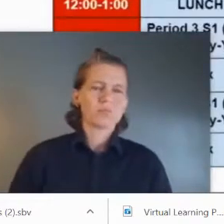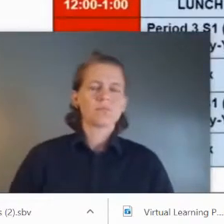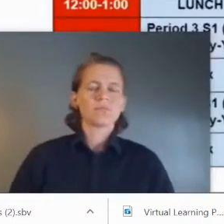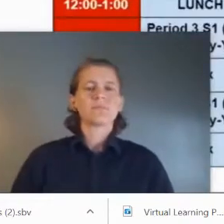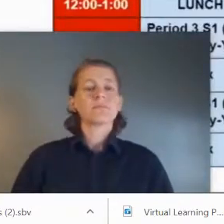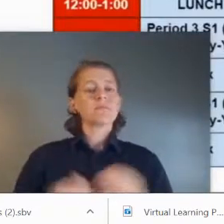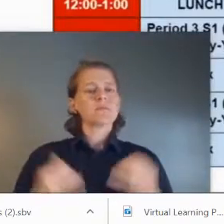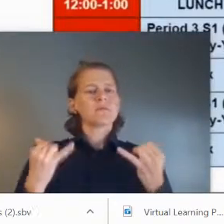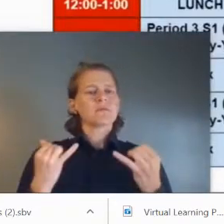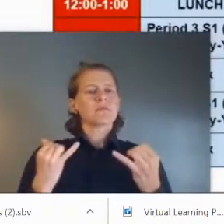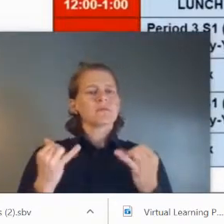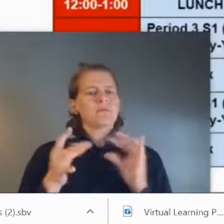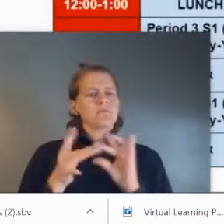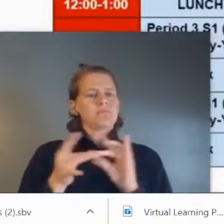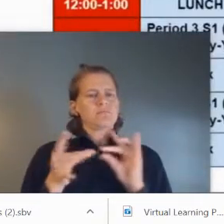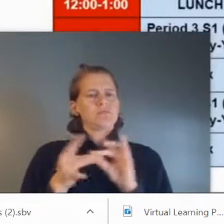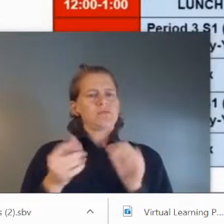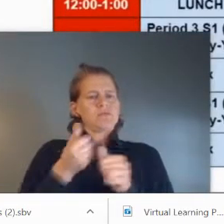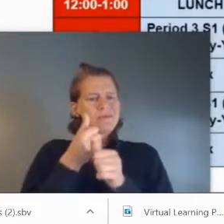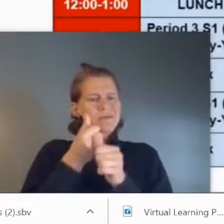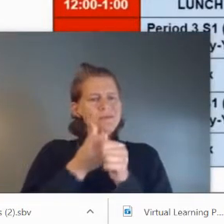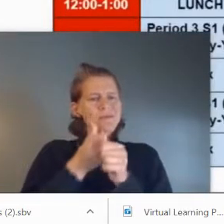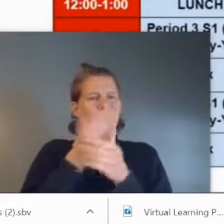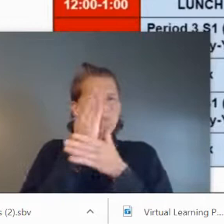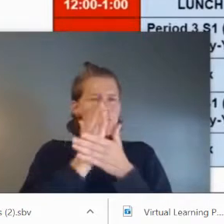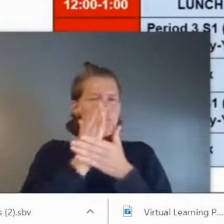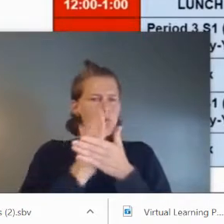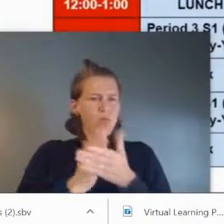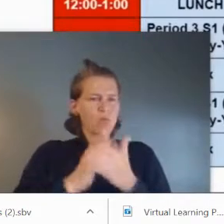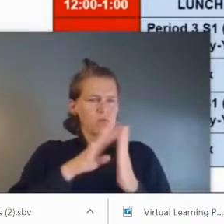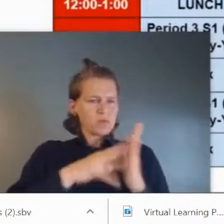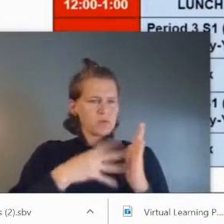Now, let's talk about what each of the components of the schedule will mean.